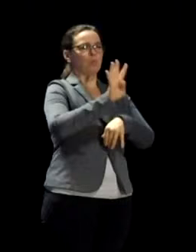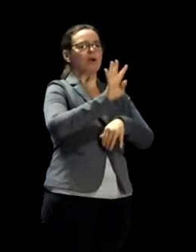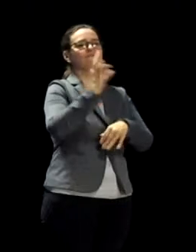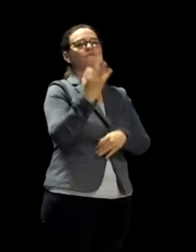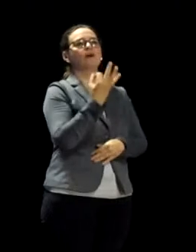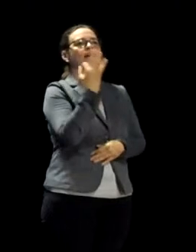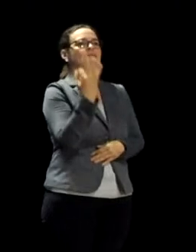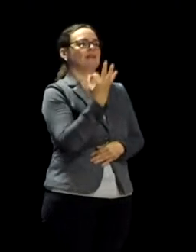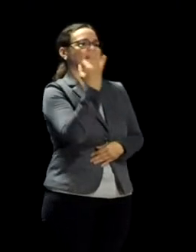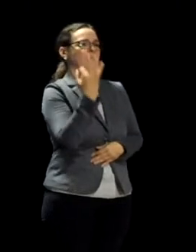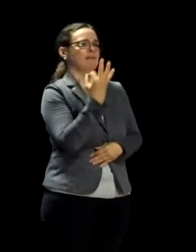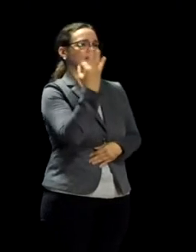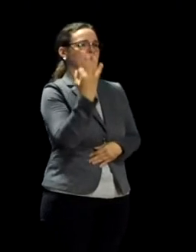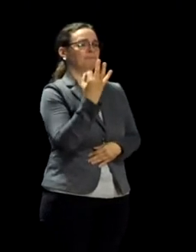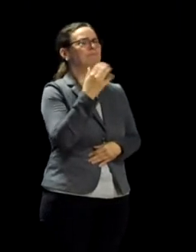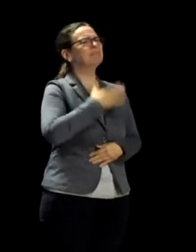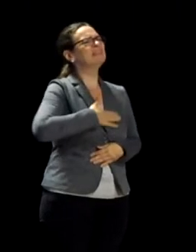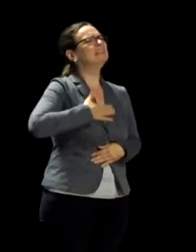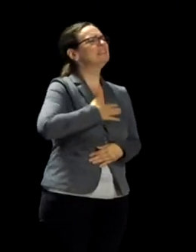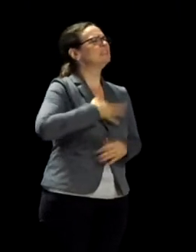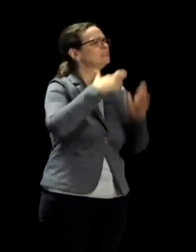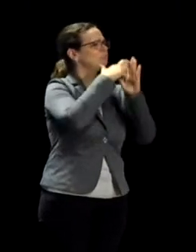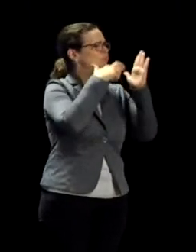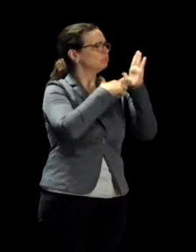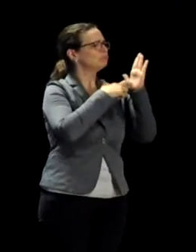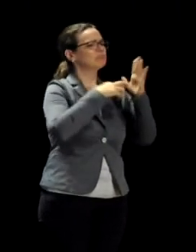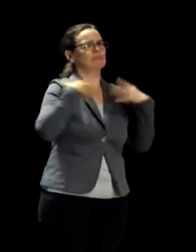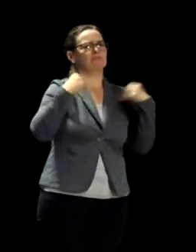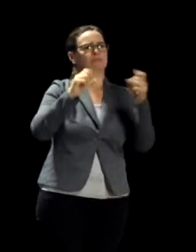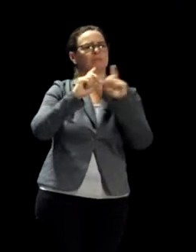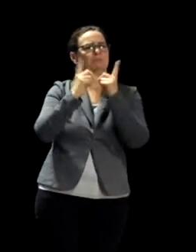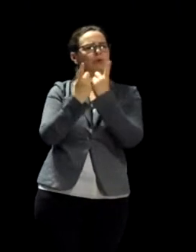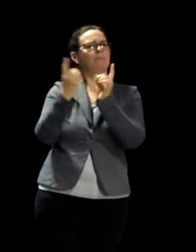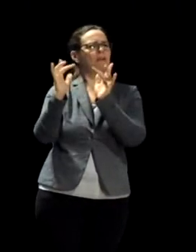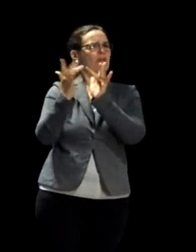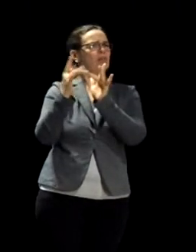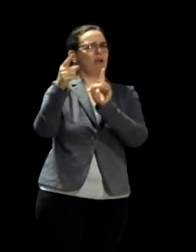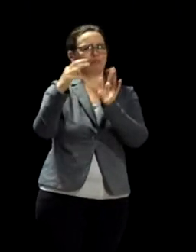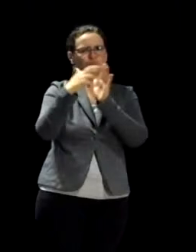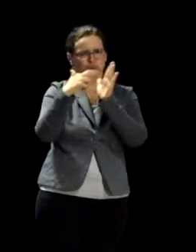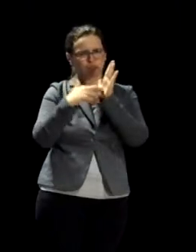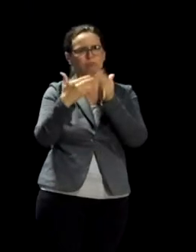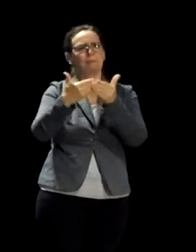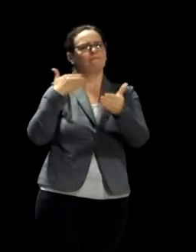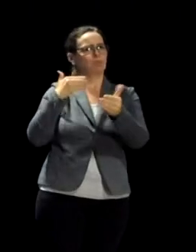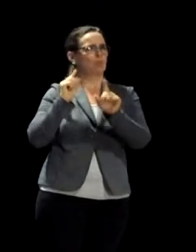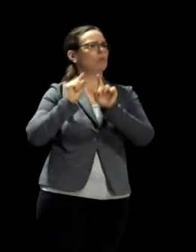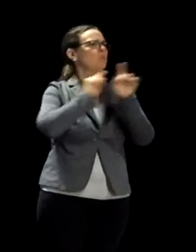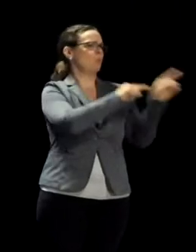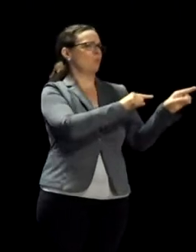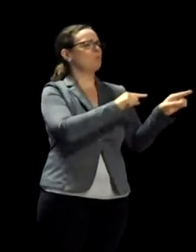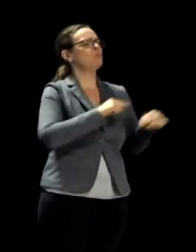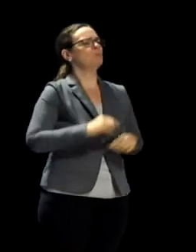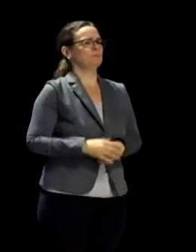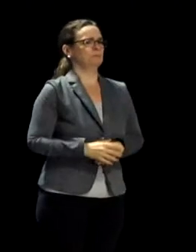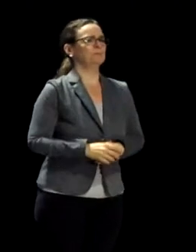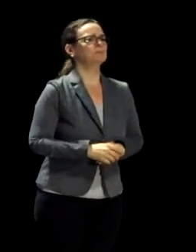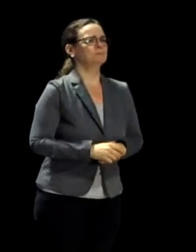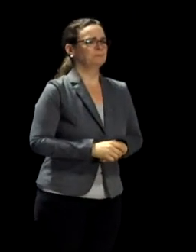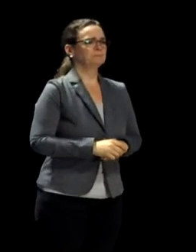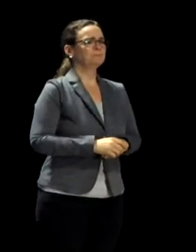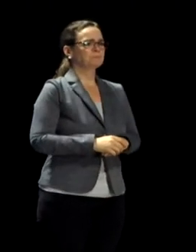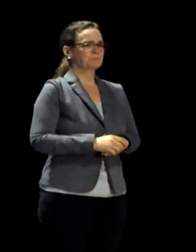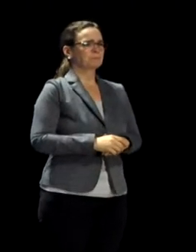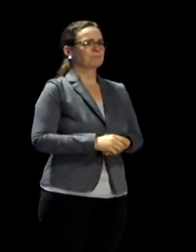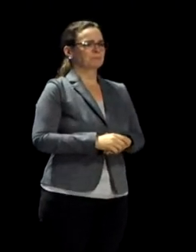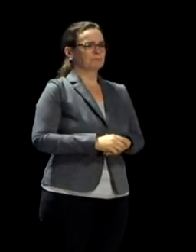to register in advance, please register at our health department website. Looking at hospitalization numbers, we're going to give some